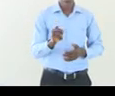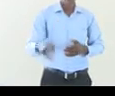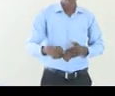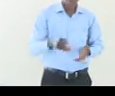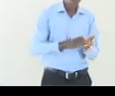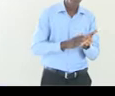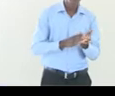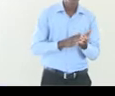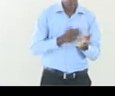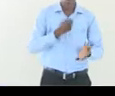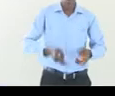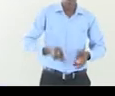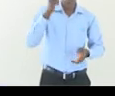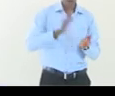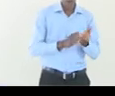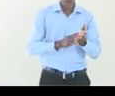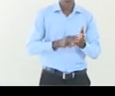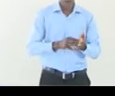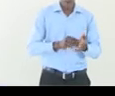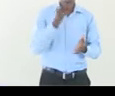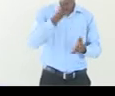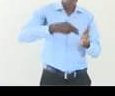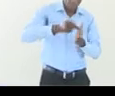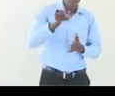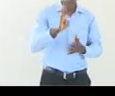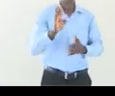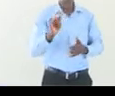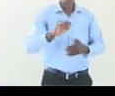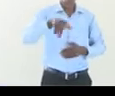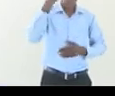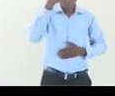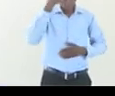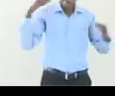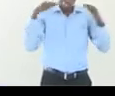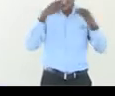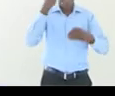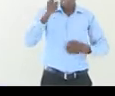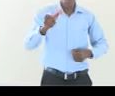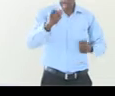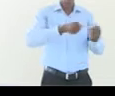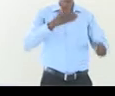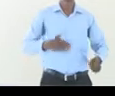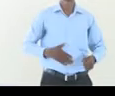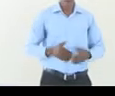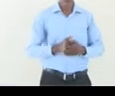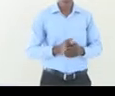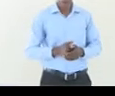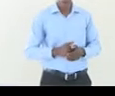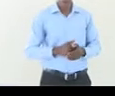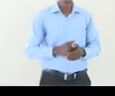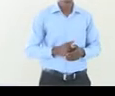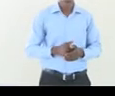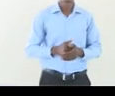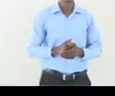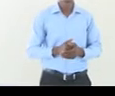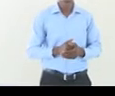elementary school and high school is paid for by government equally for everybody. So everybody gets an equal head start.